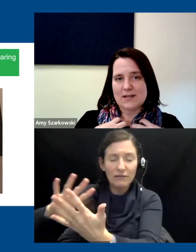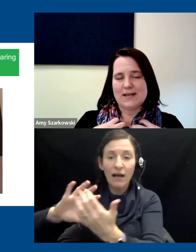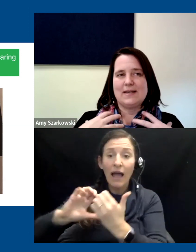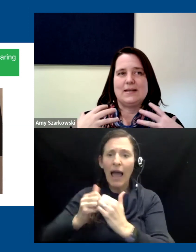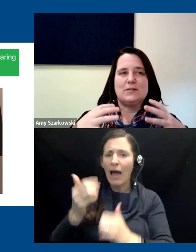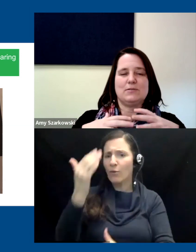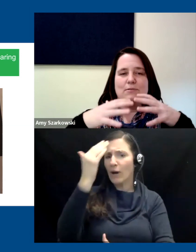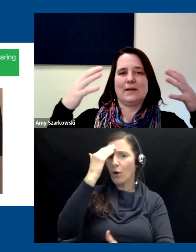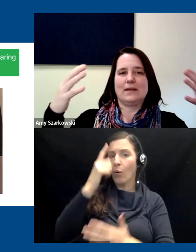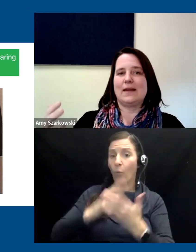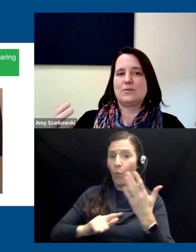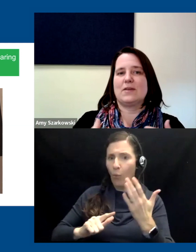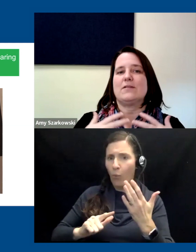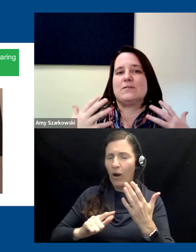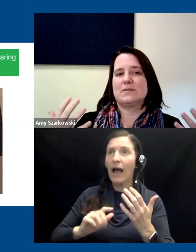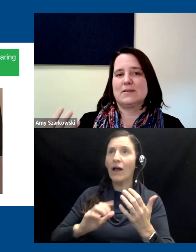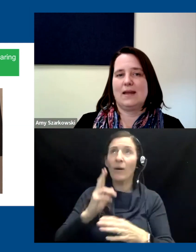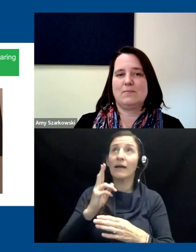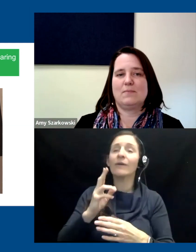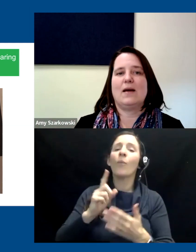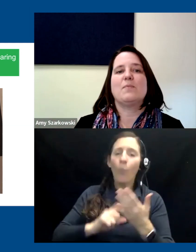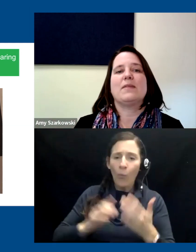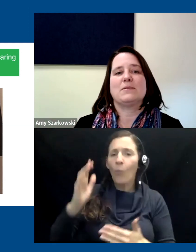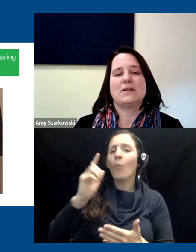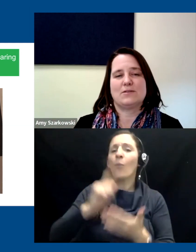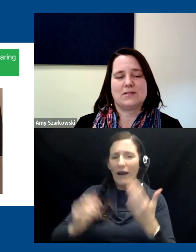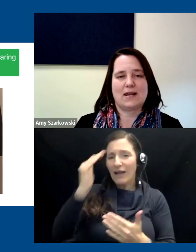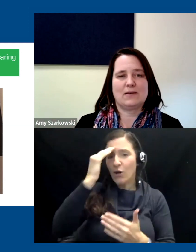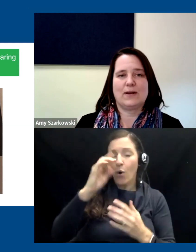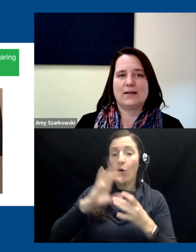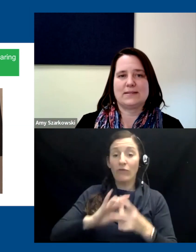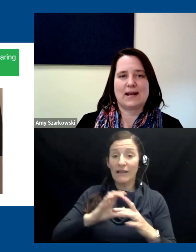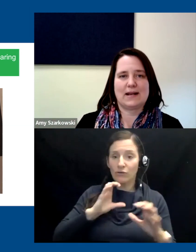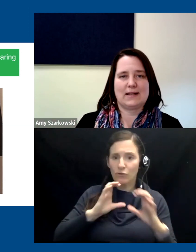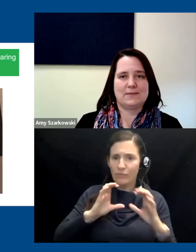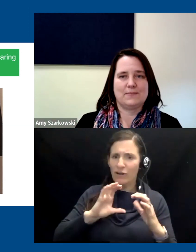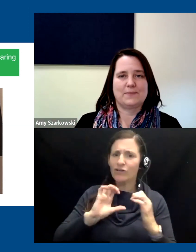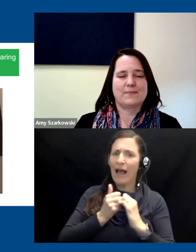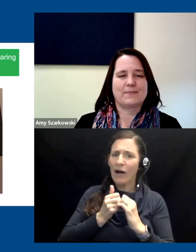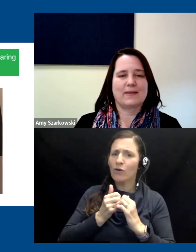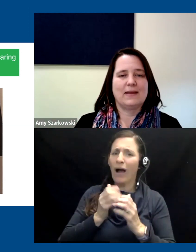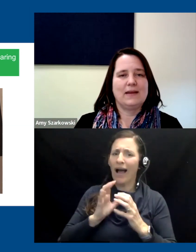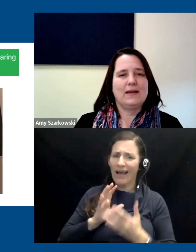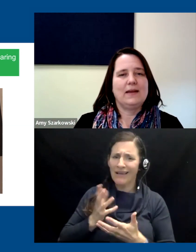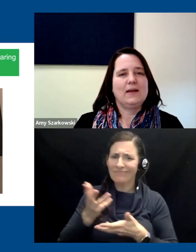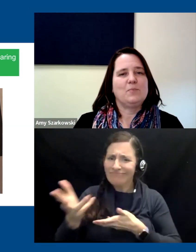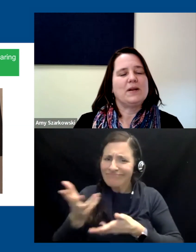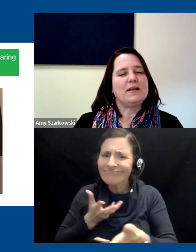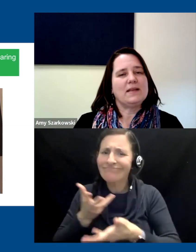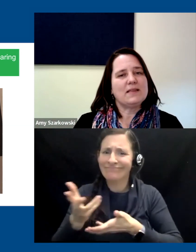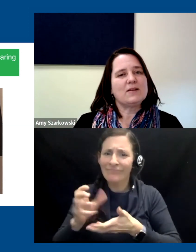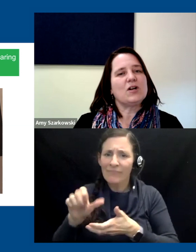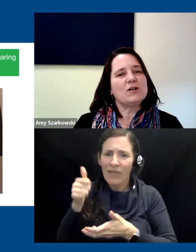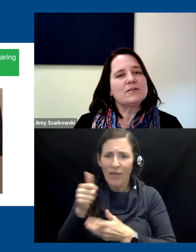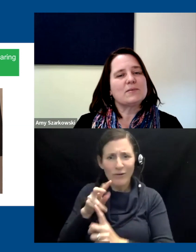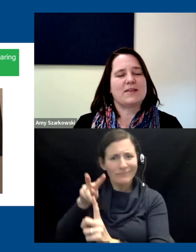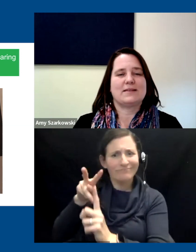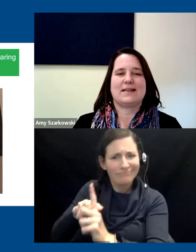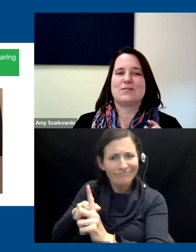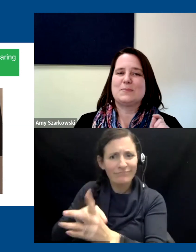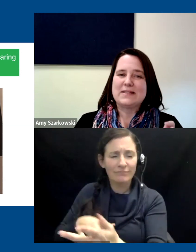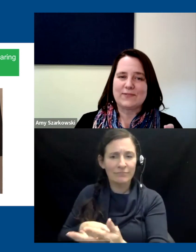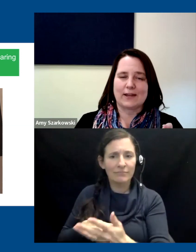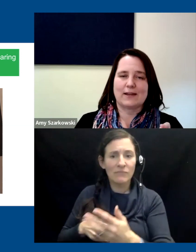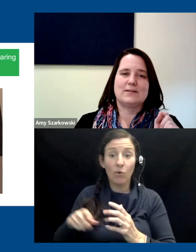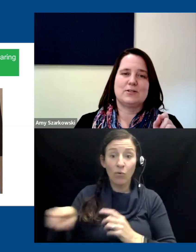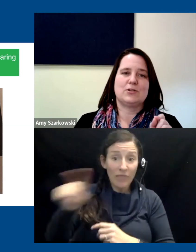communication to engage with others and help them to understand what it is that I need. But I think that there are some things